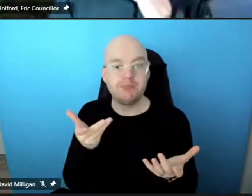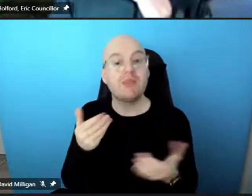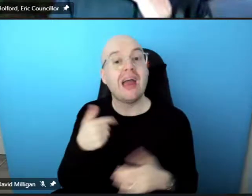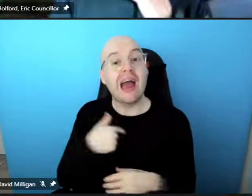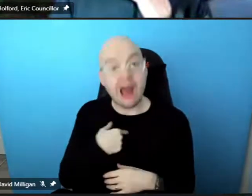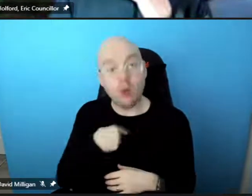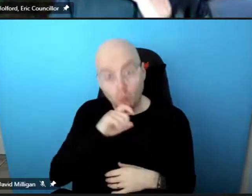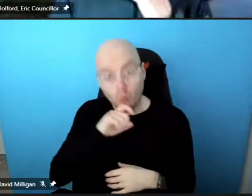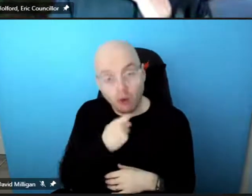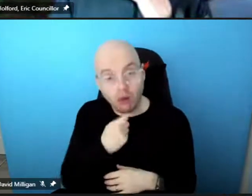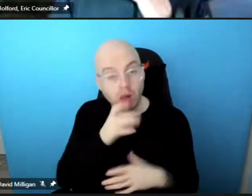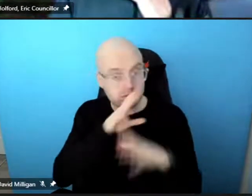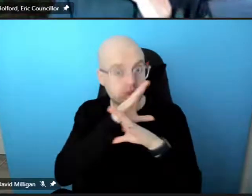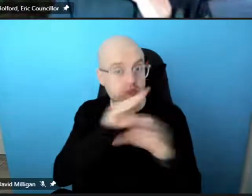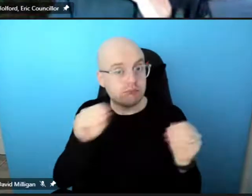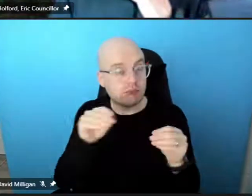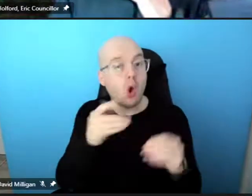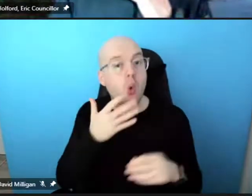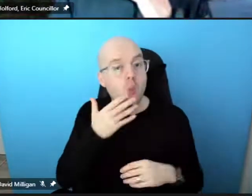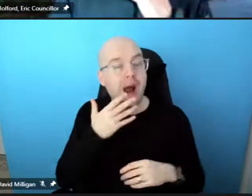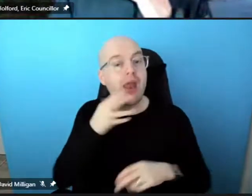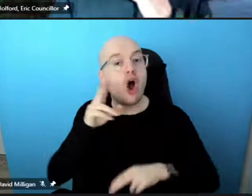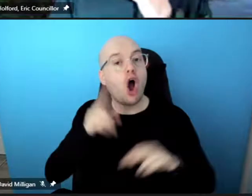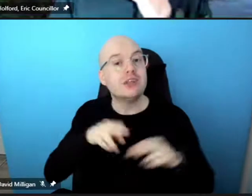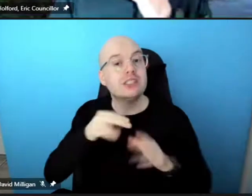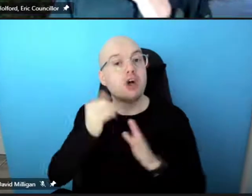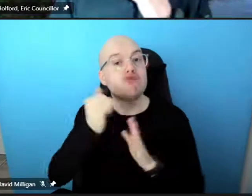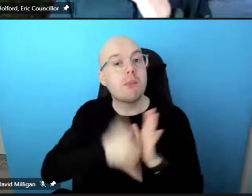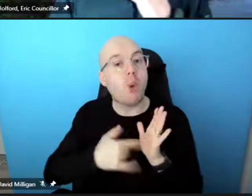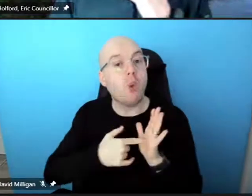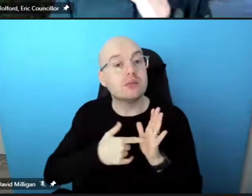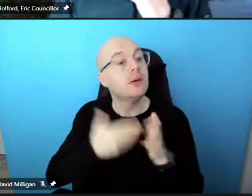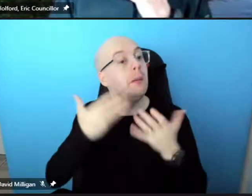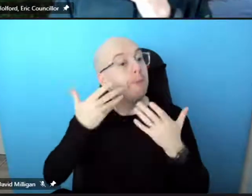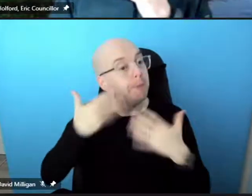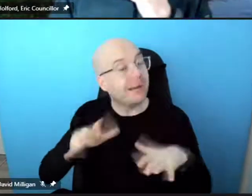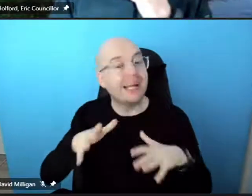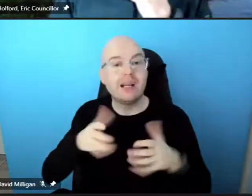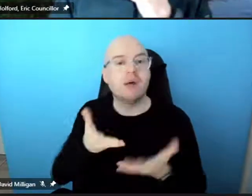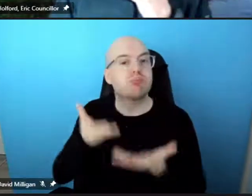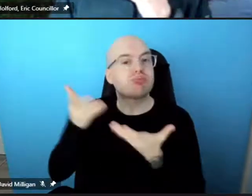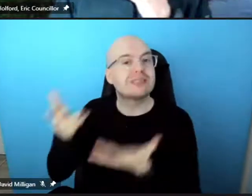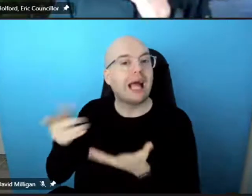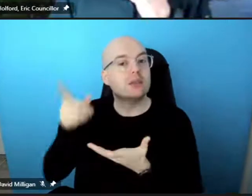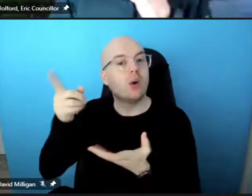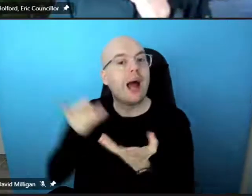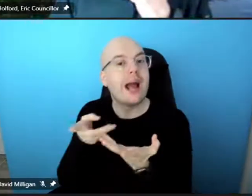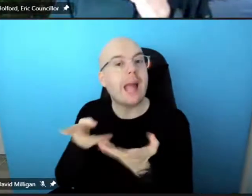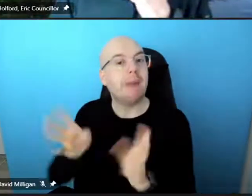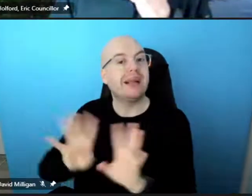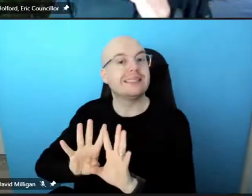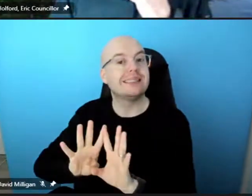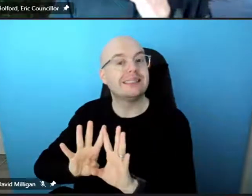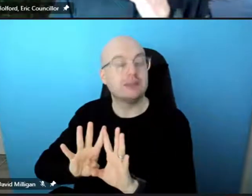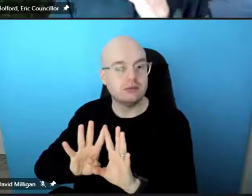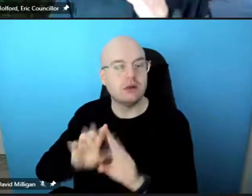to you when an audit report has been issued and presented to the Cabinet. And you'll see at 6.3 there's a hyperlink there. So